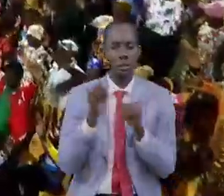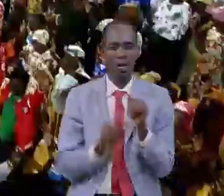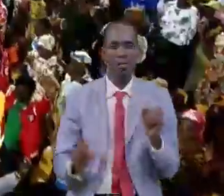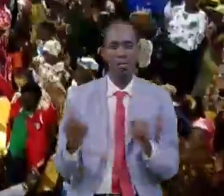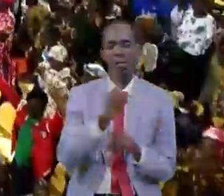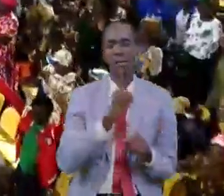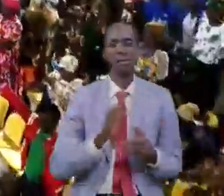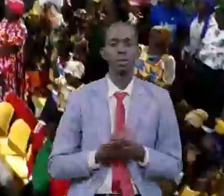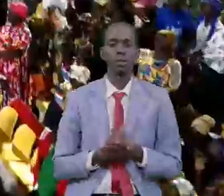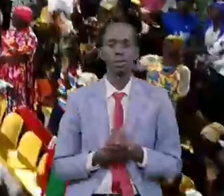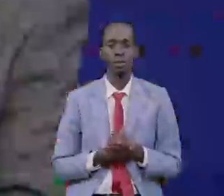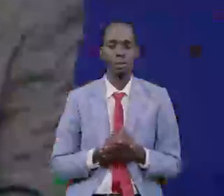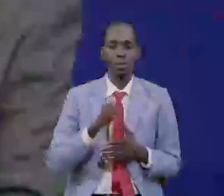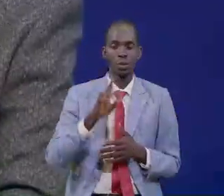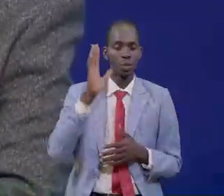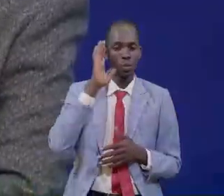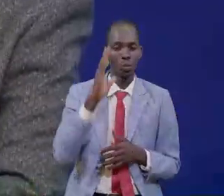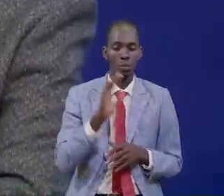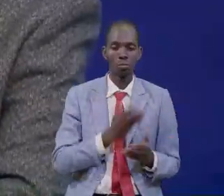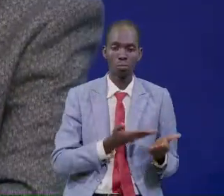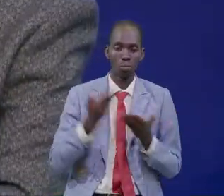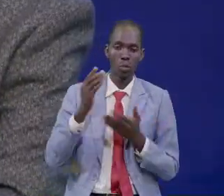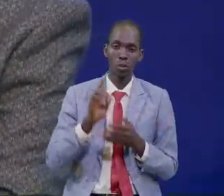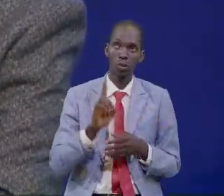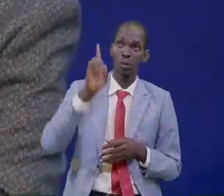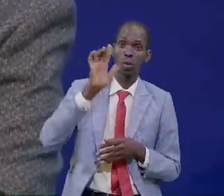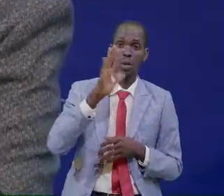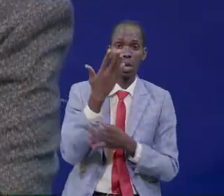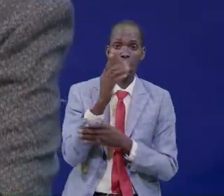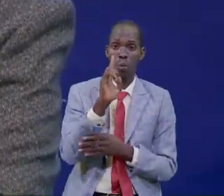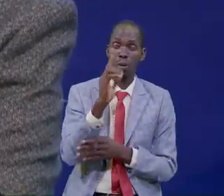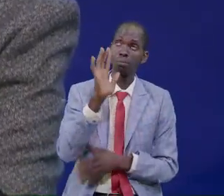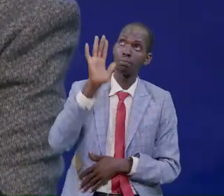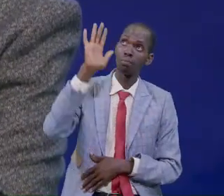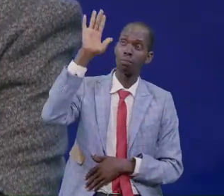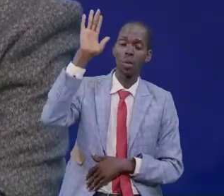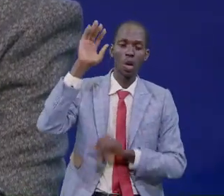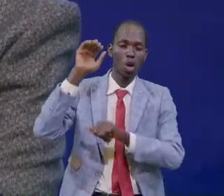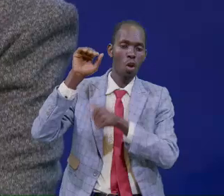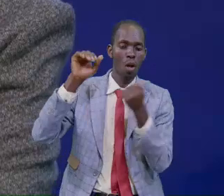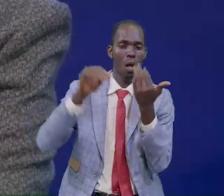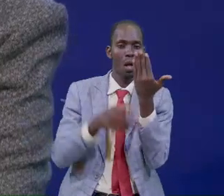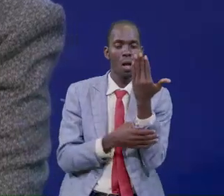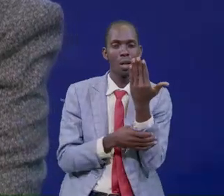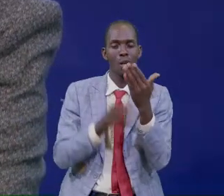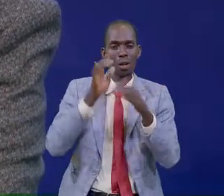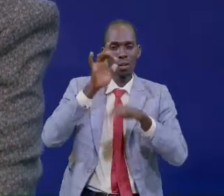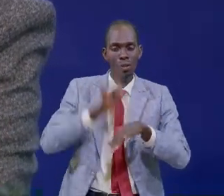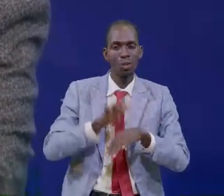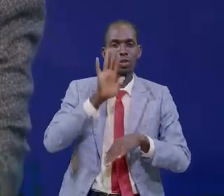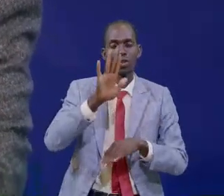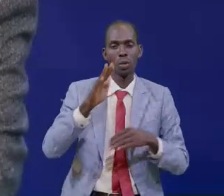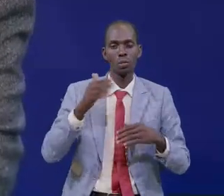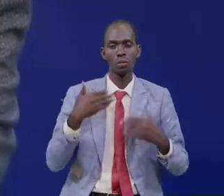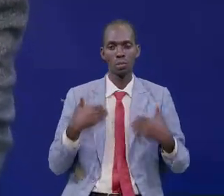You raise up one hand. You lay the other hand on yourself. And